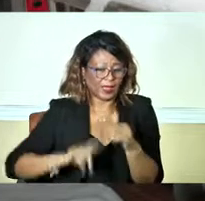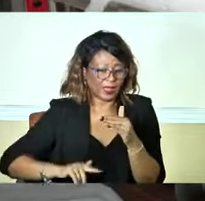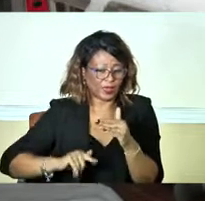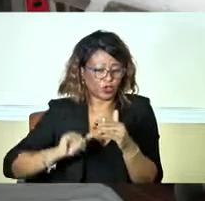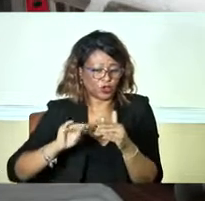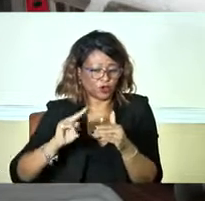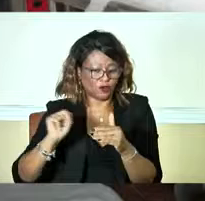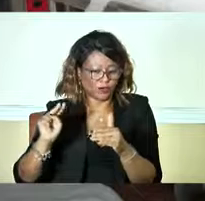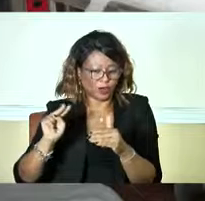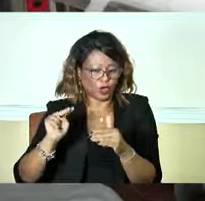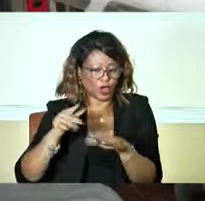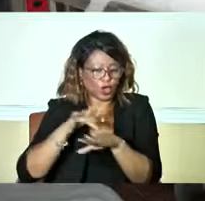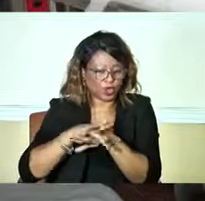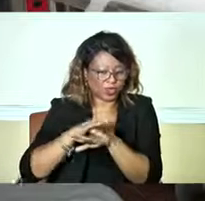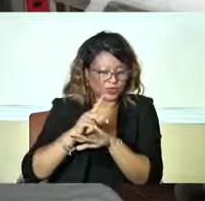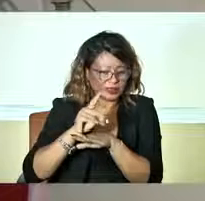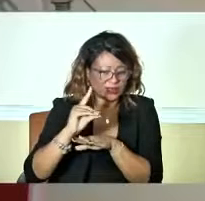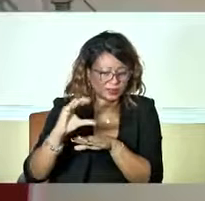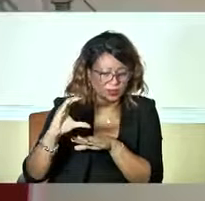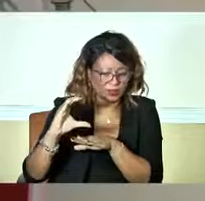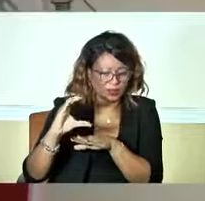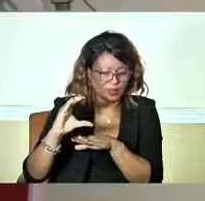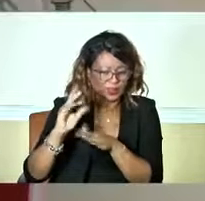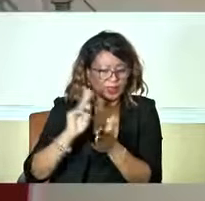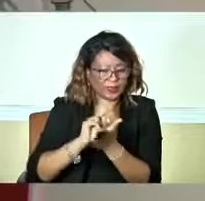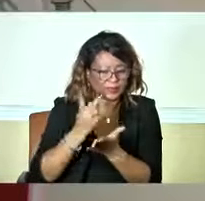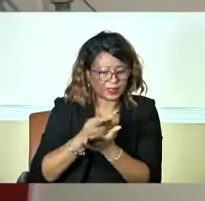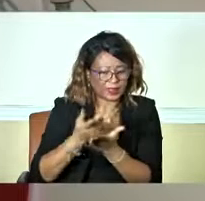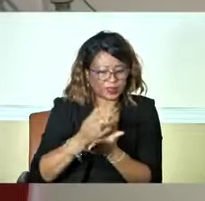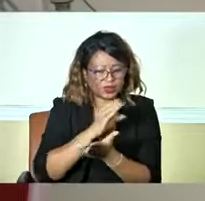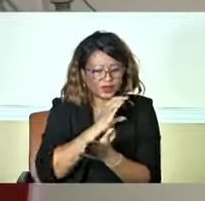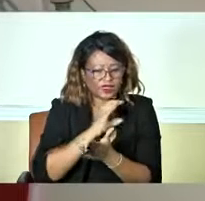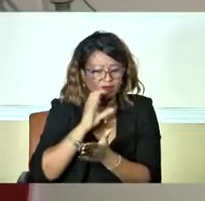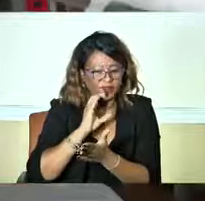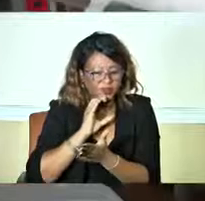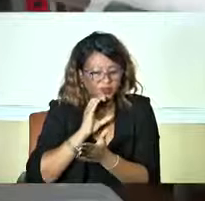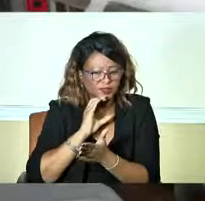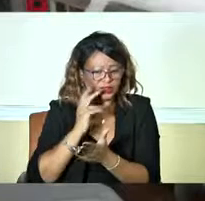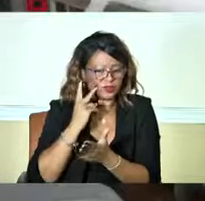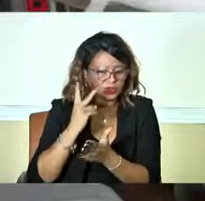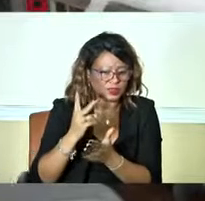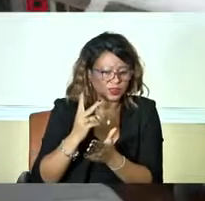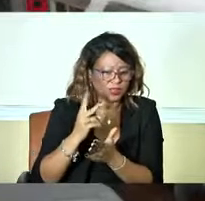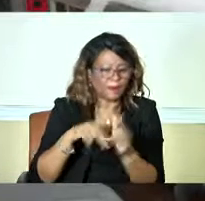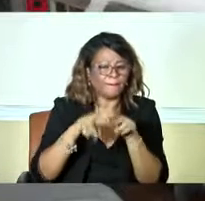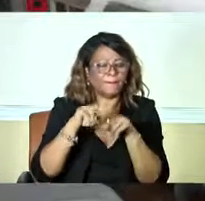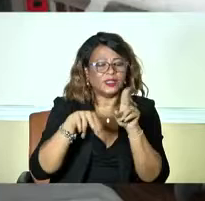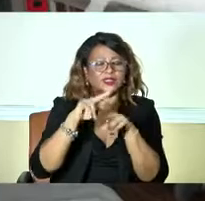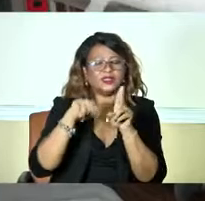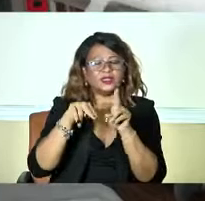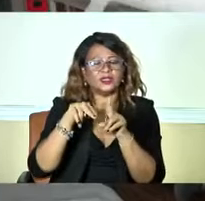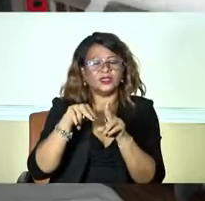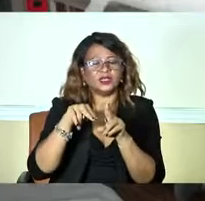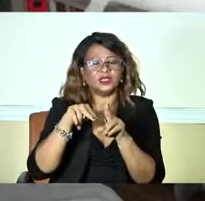November, early December. The kitchen cafeteria, as you see here, building has been